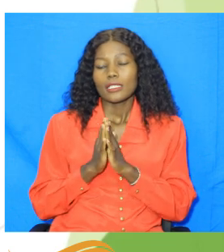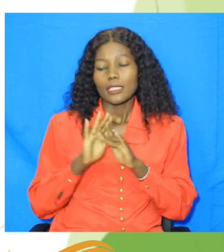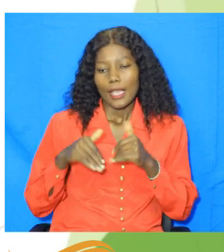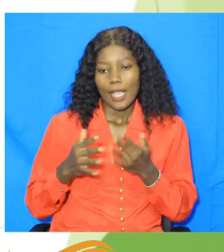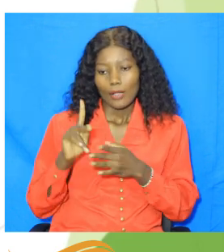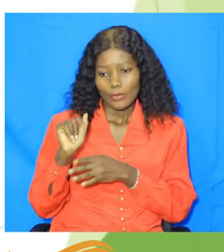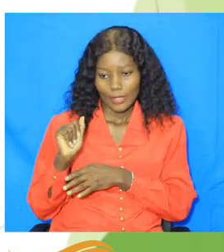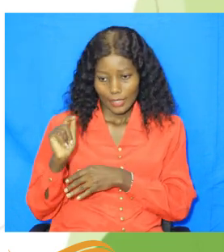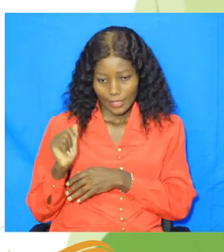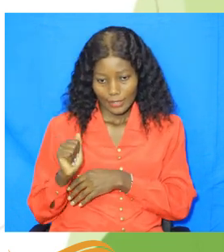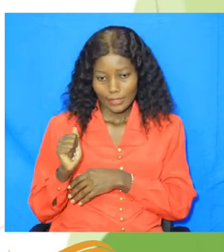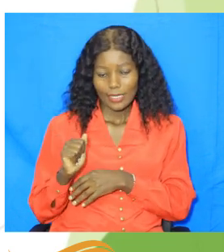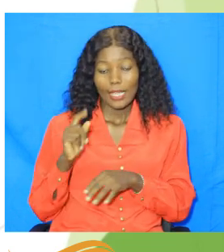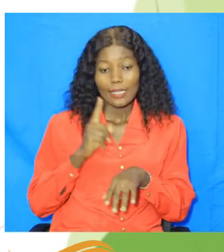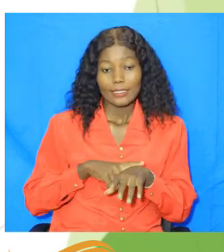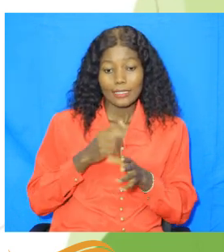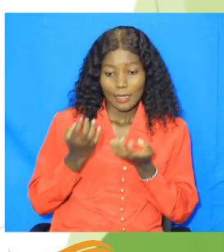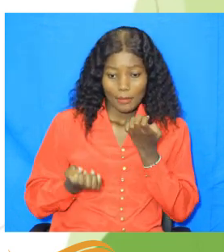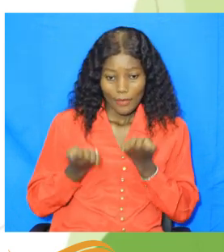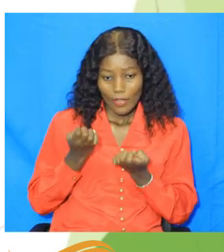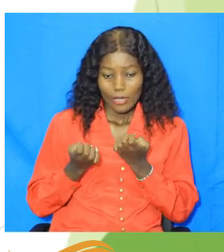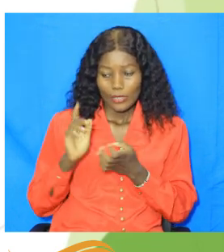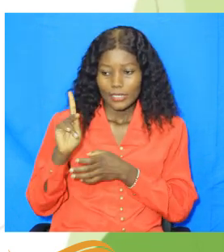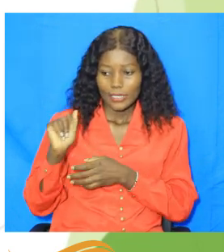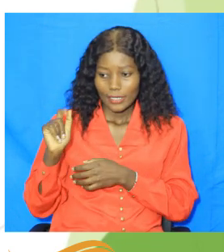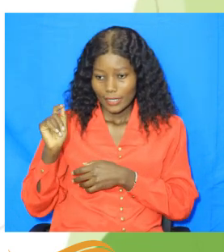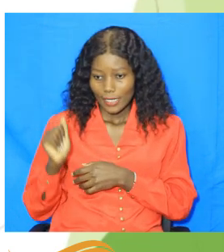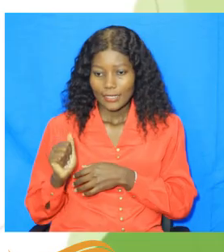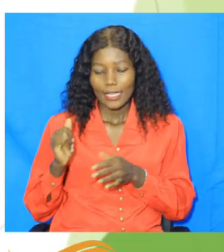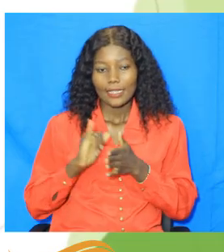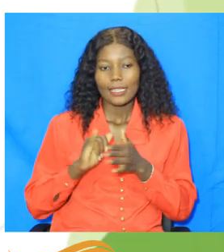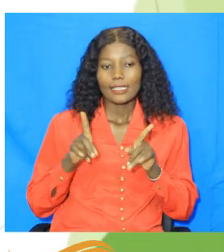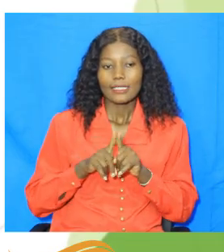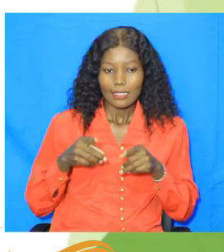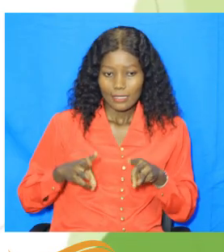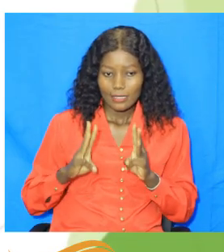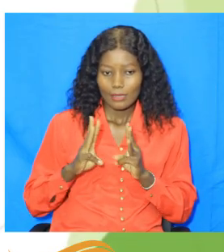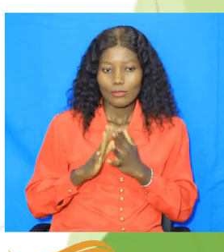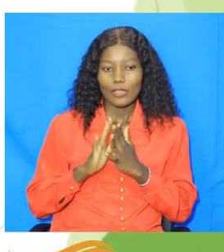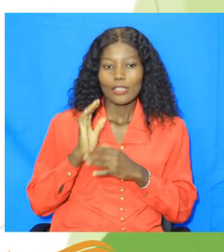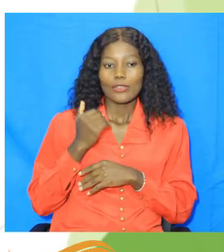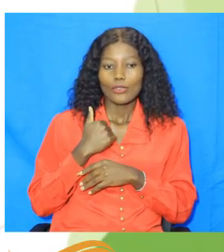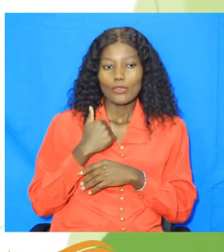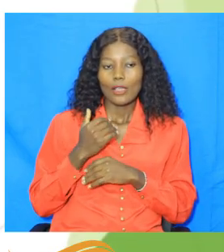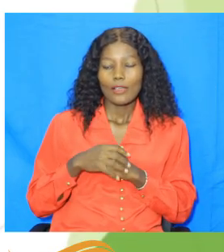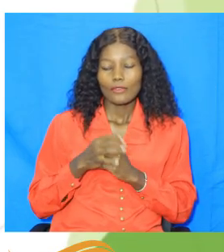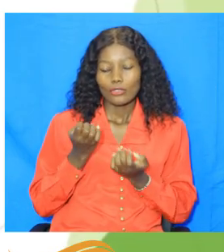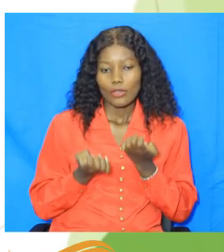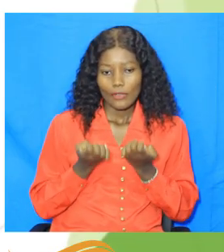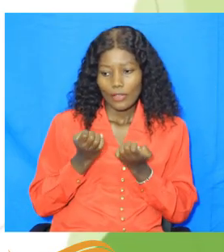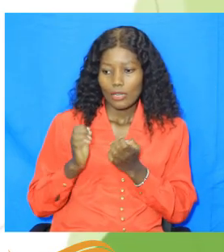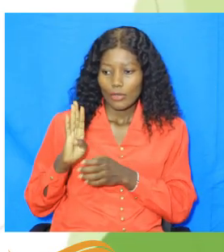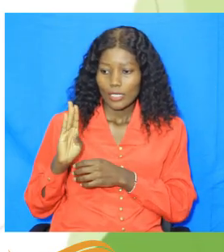kata. So when evaluating the kata, that is the same way you have to evaluate the bunkai. So